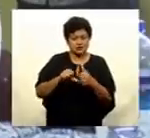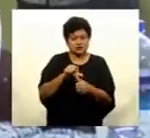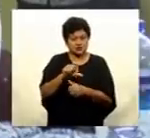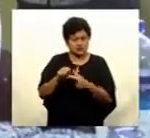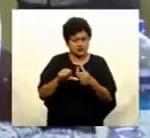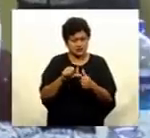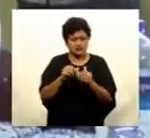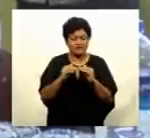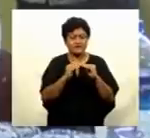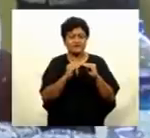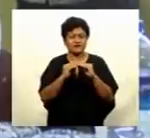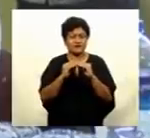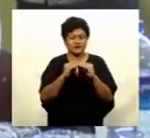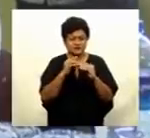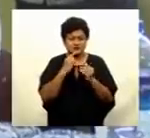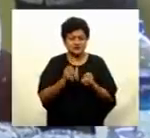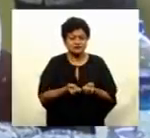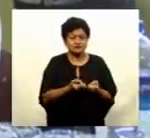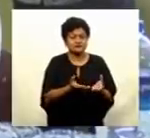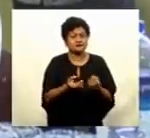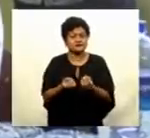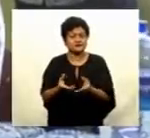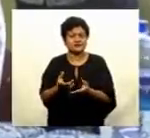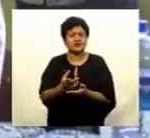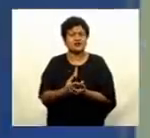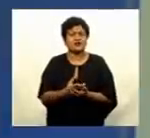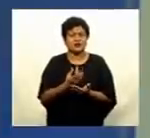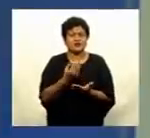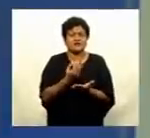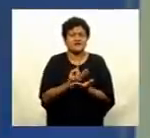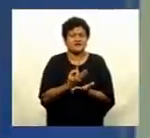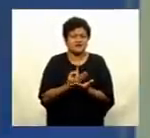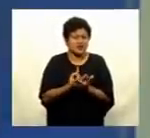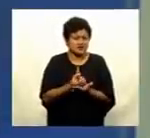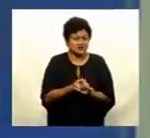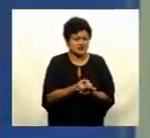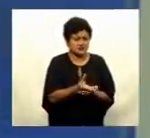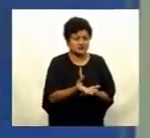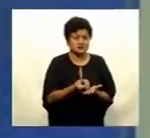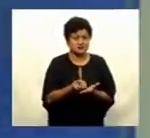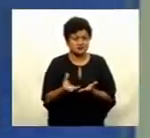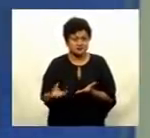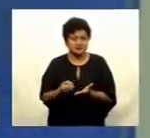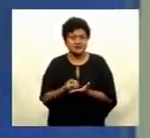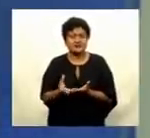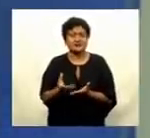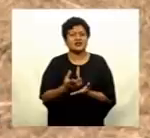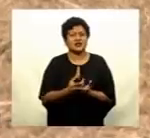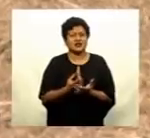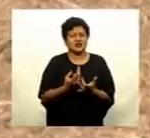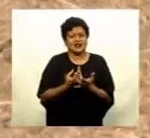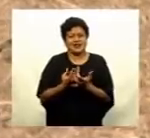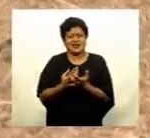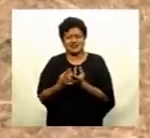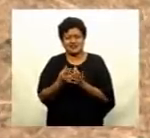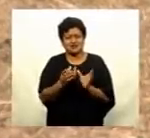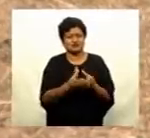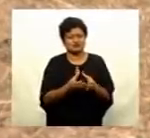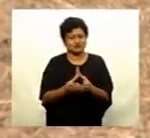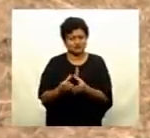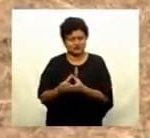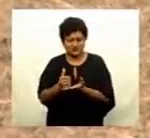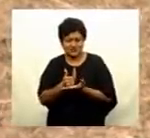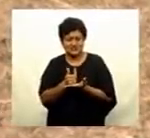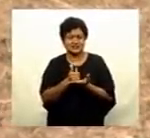to do the distribution through the premium funds provided by Tate & Lyle and KitKat Nestle. They're also hoping to team up with